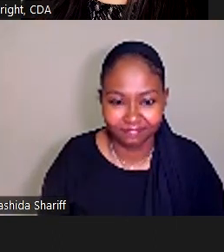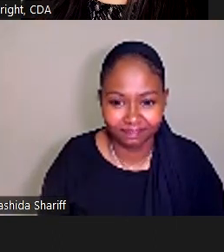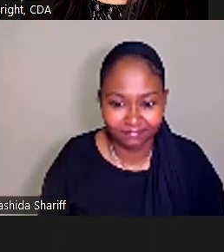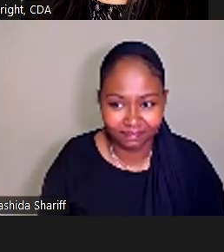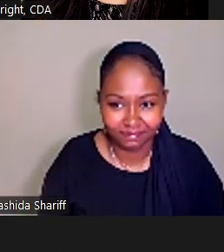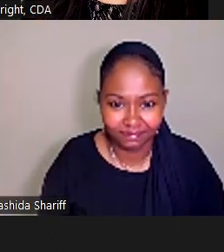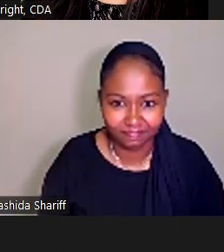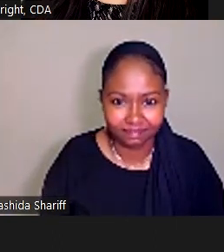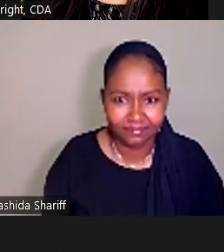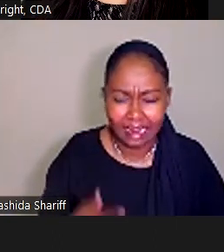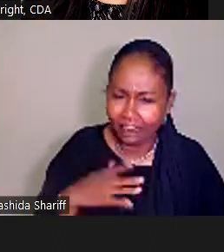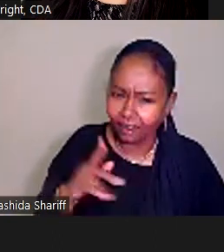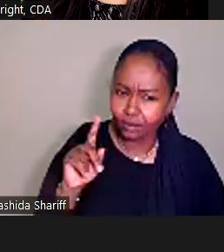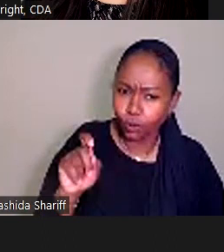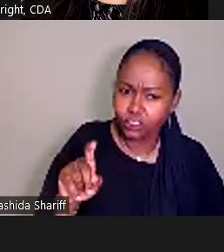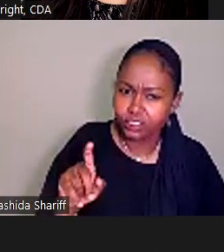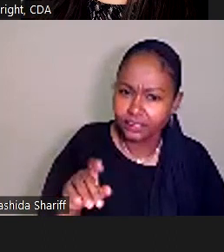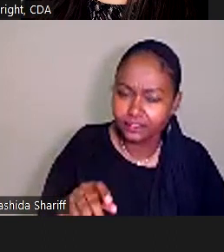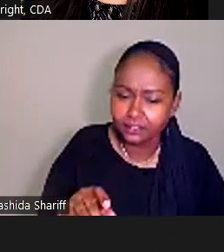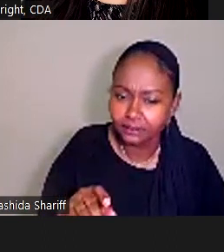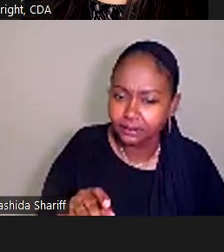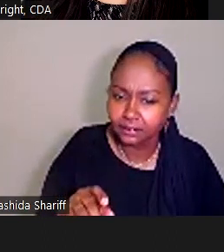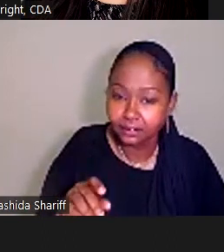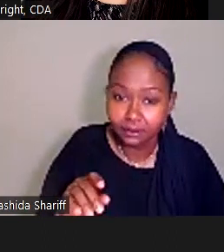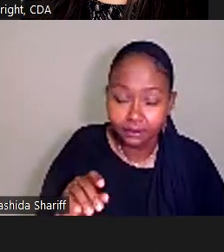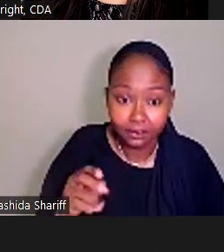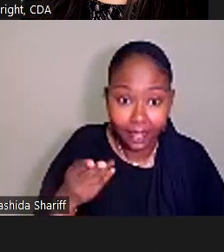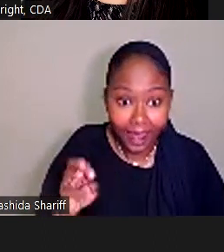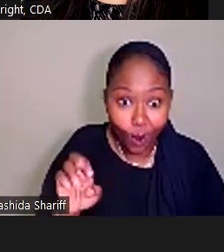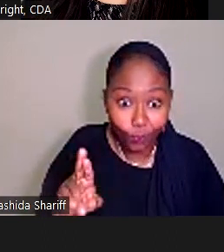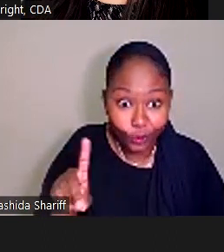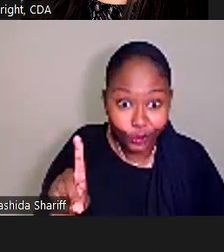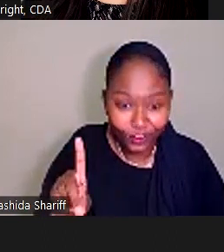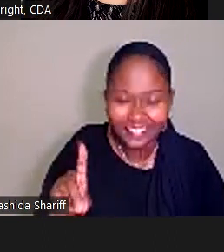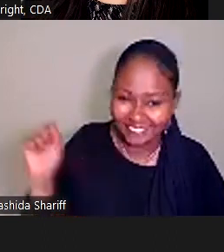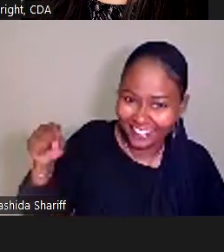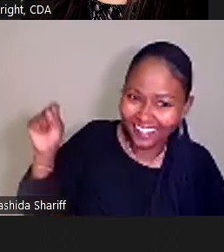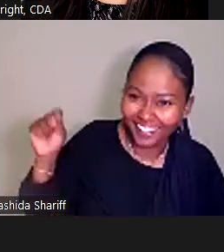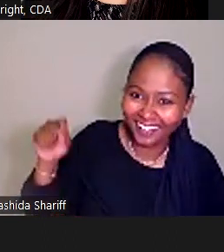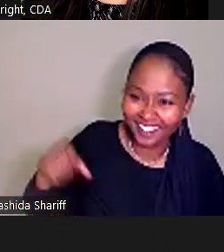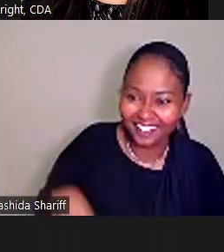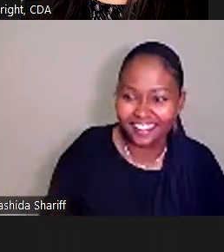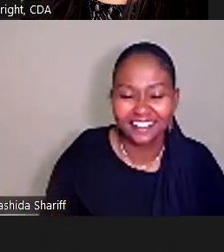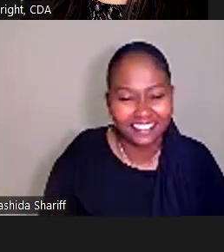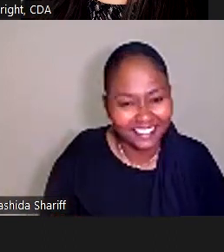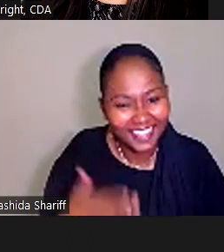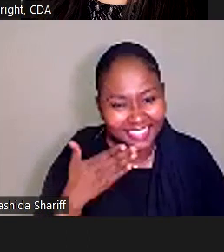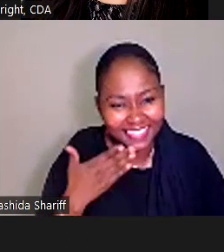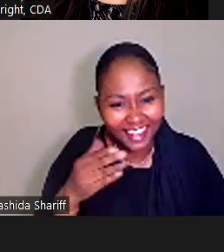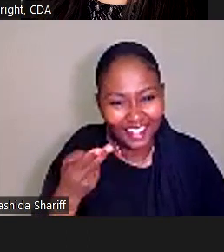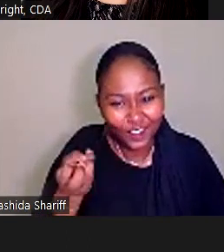have a question too. Howard, is that you? Yeah, that's me. Okay, thank you, Howard.